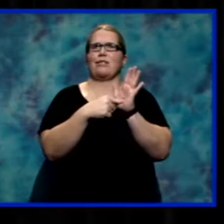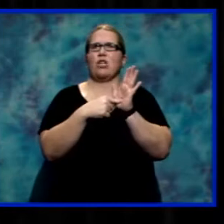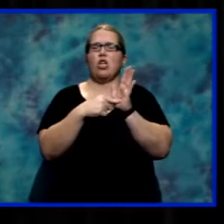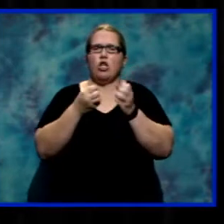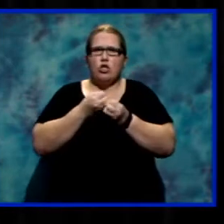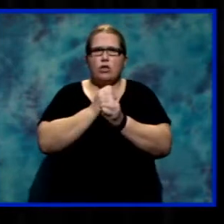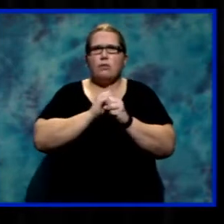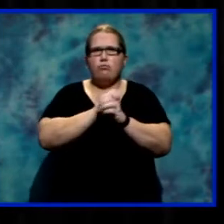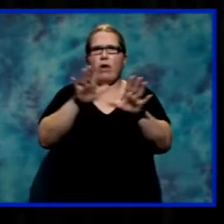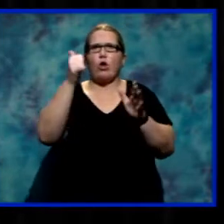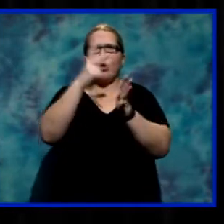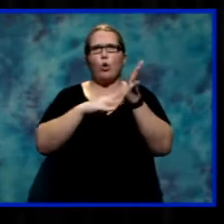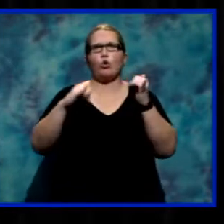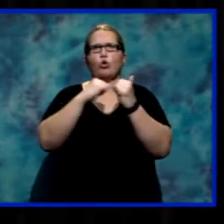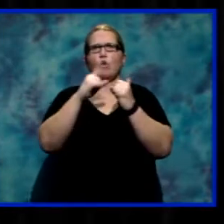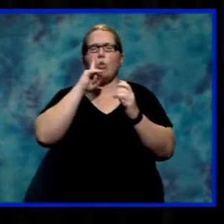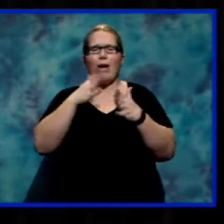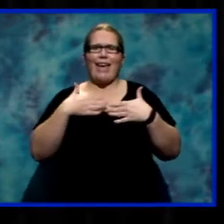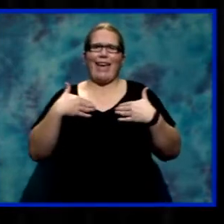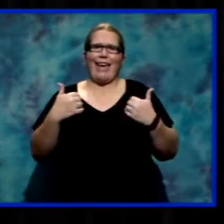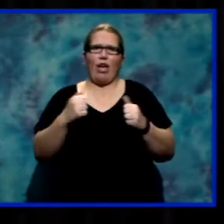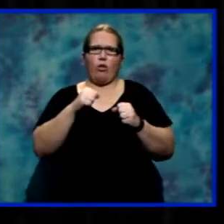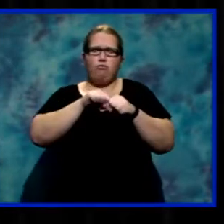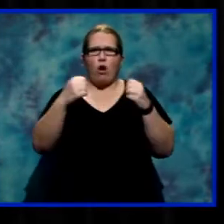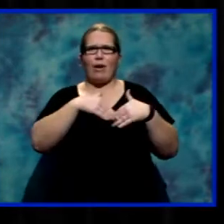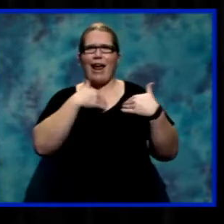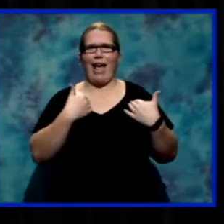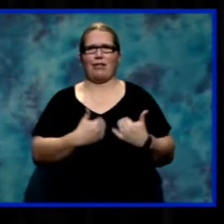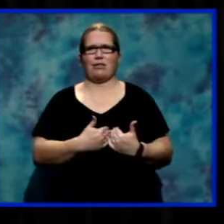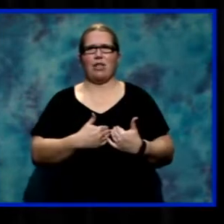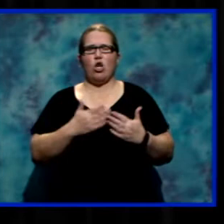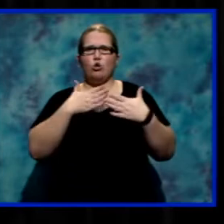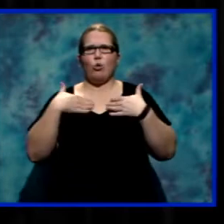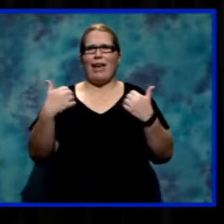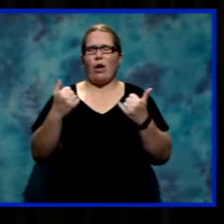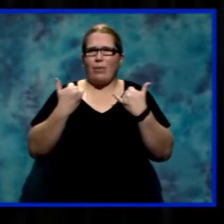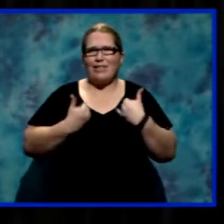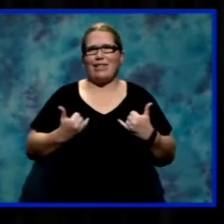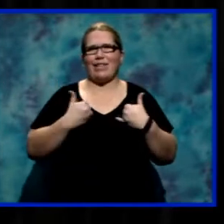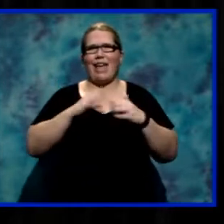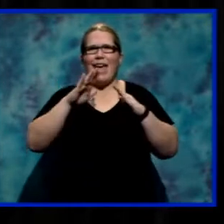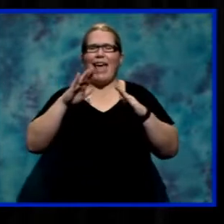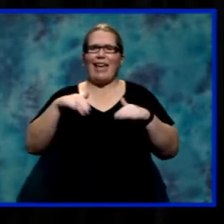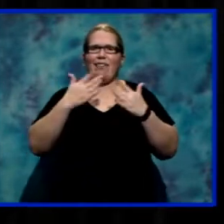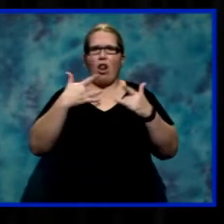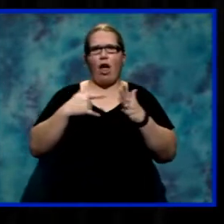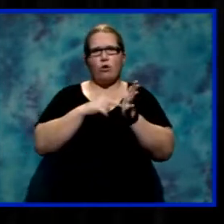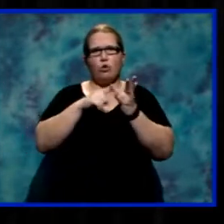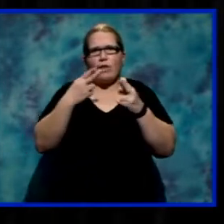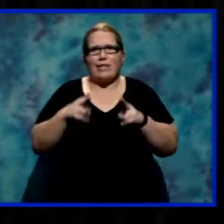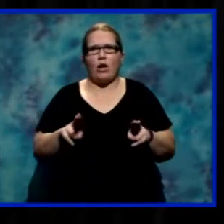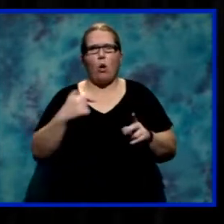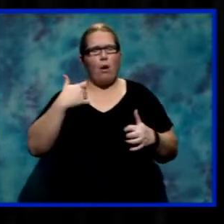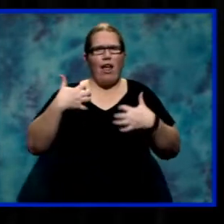the good news that you come to heal the brokenhearted, you've come to heal the sick and to give life to the dead. Father, we look forward